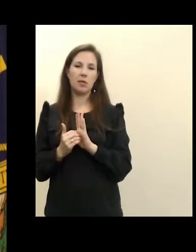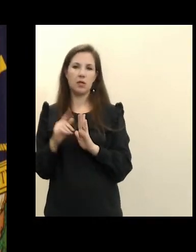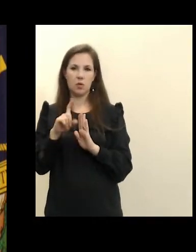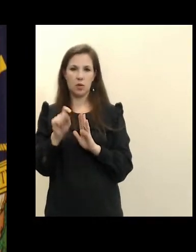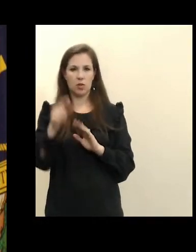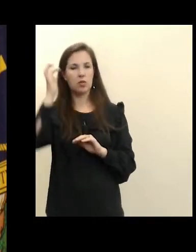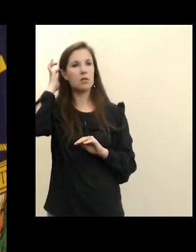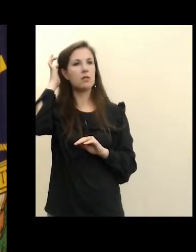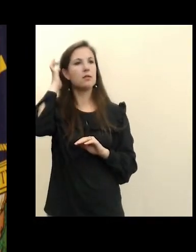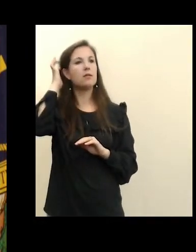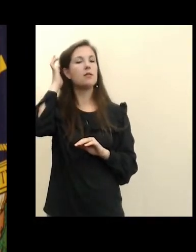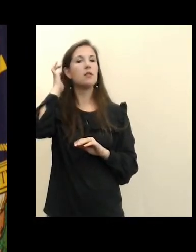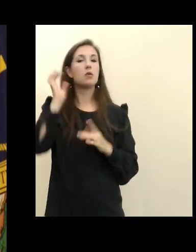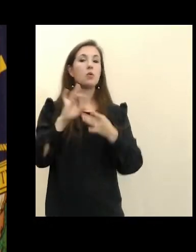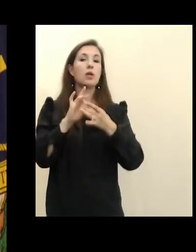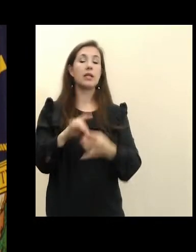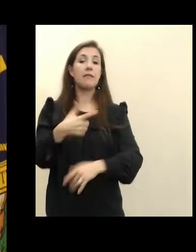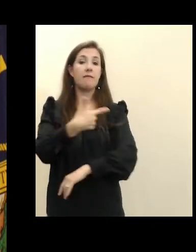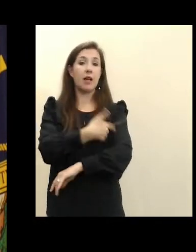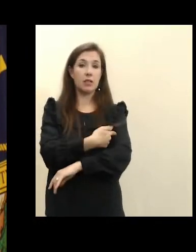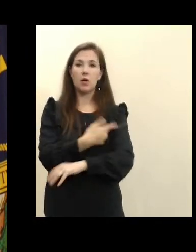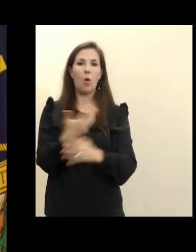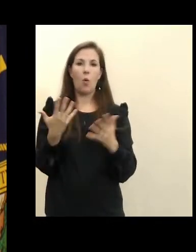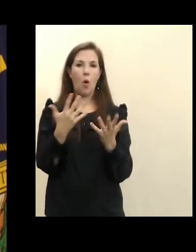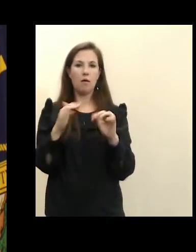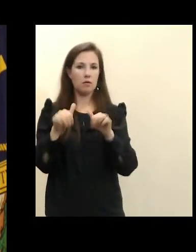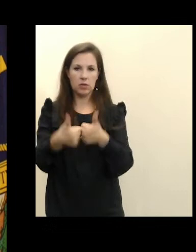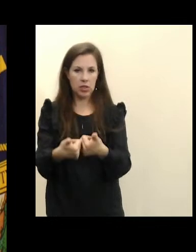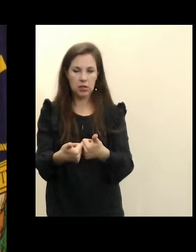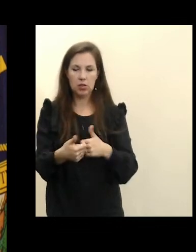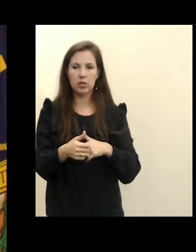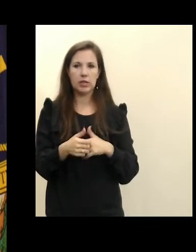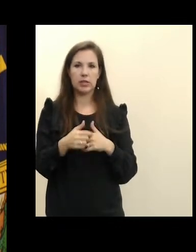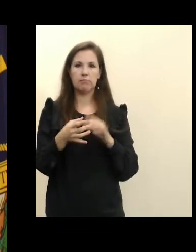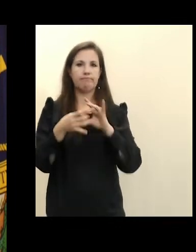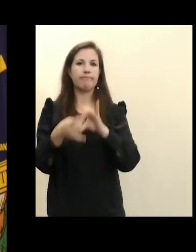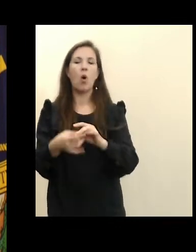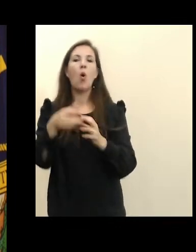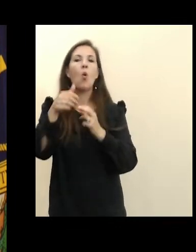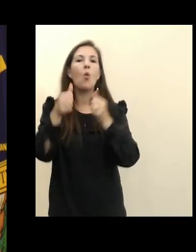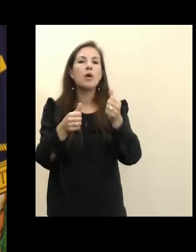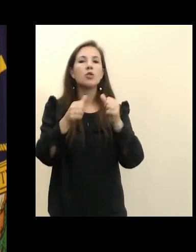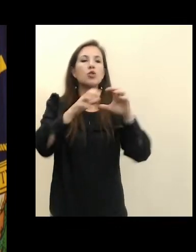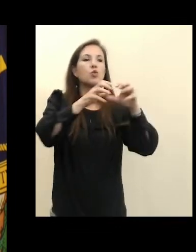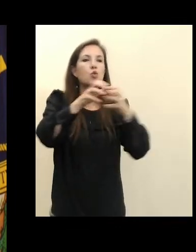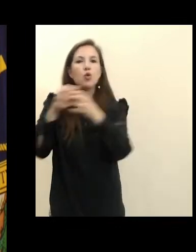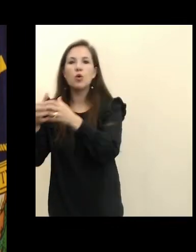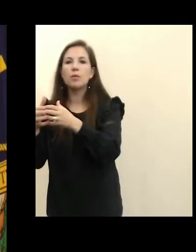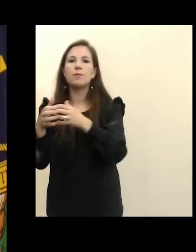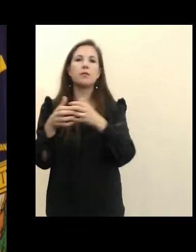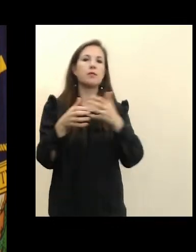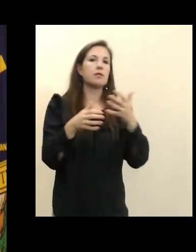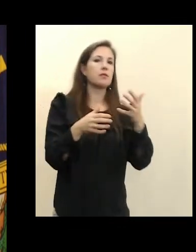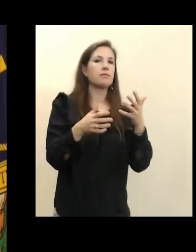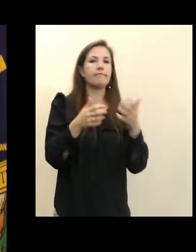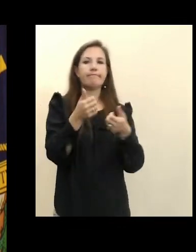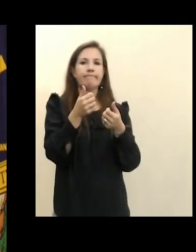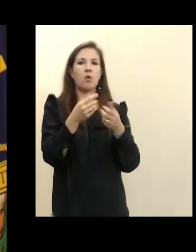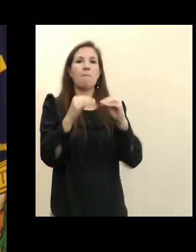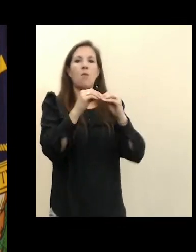was regarding vaccinations and what are the challenges, what racial groups may or may not be the